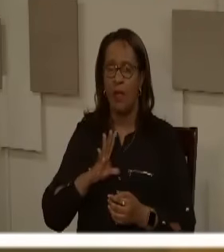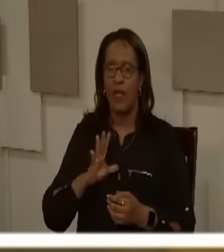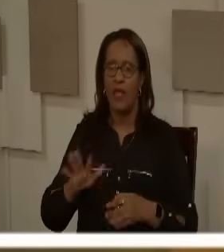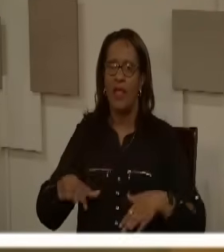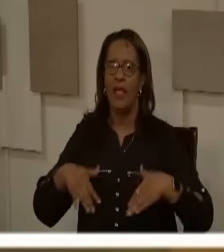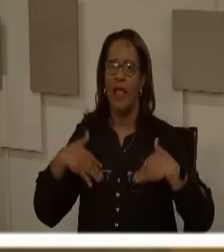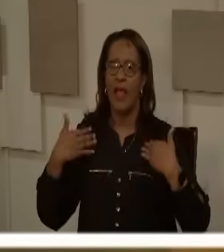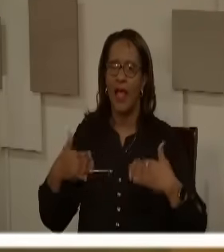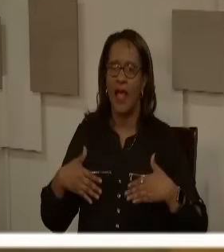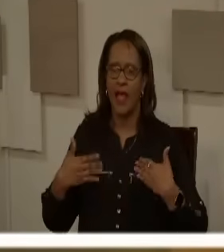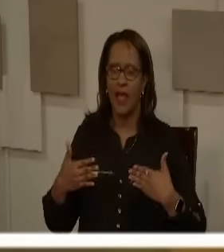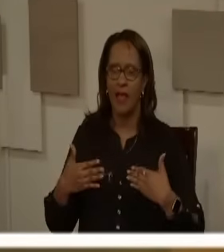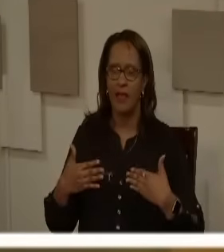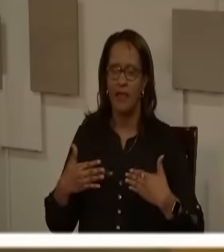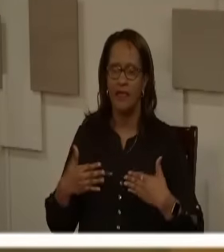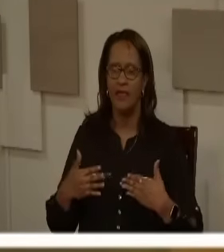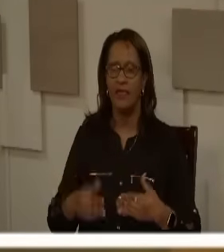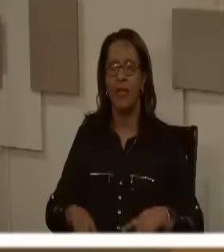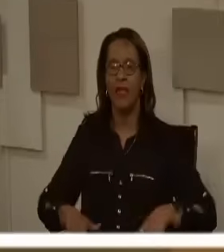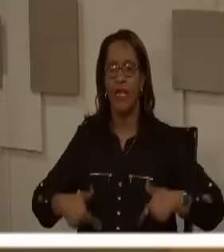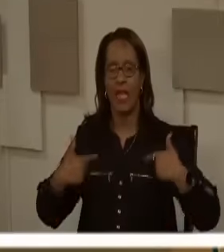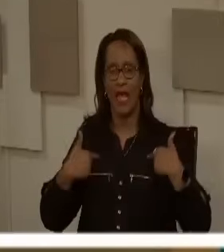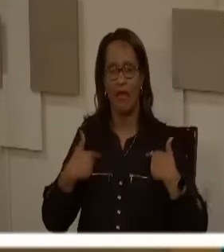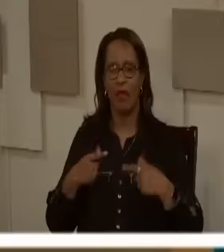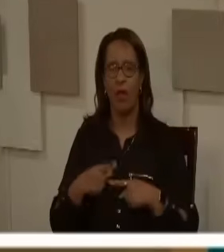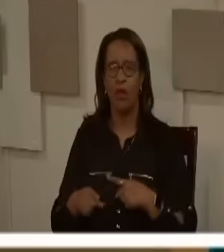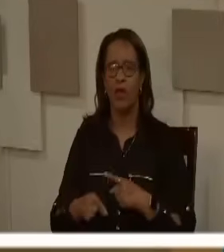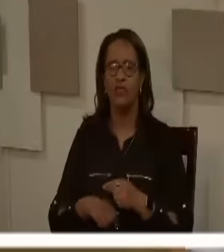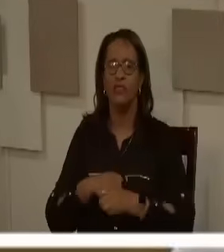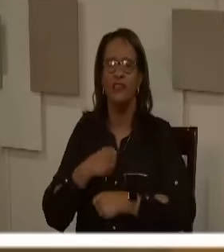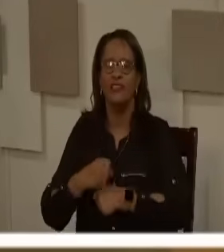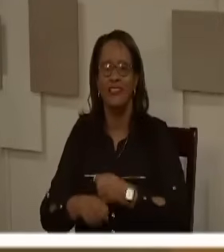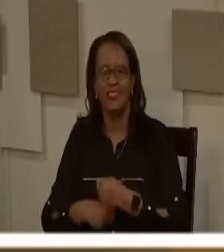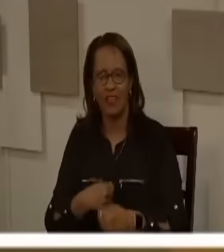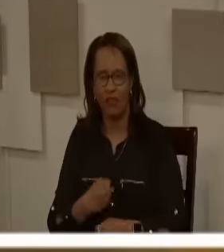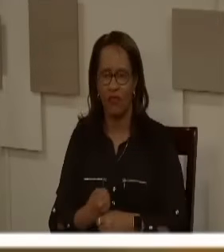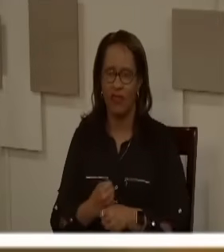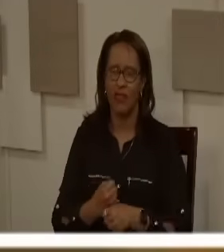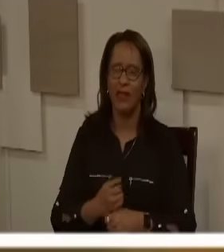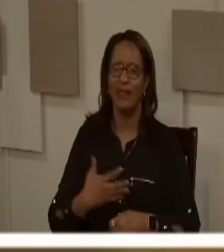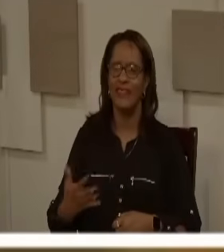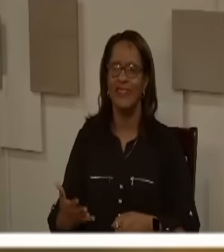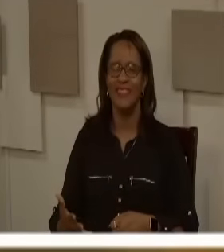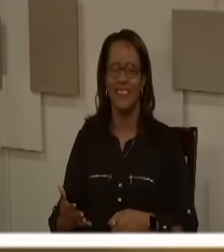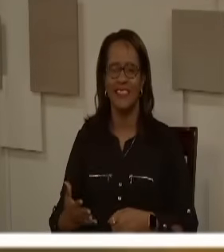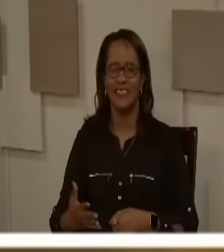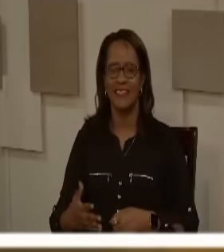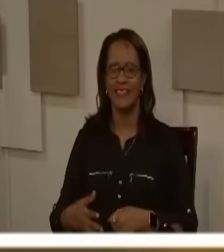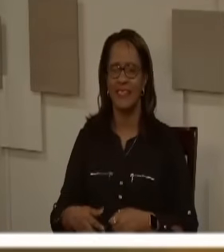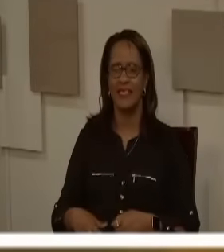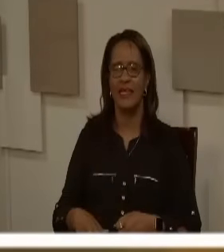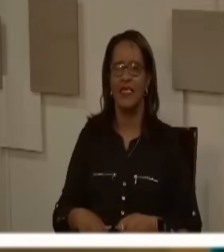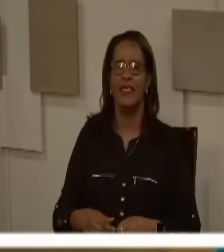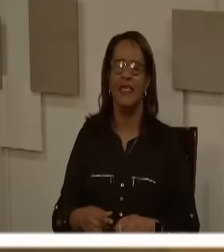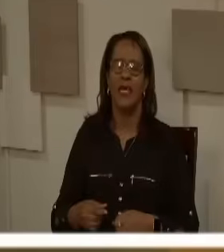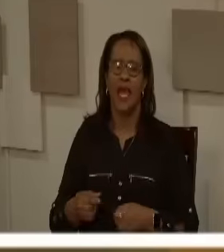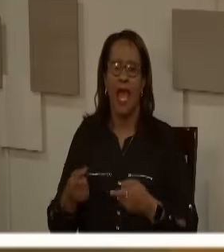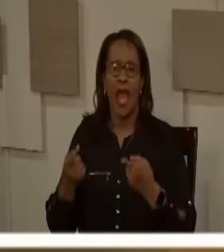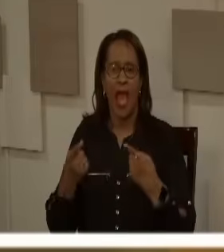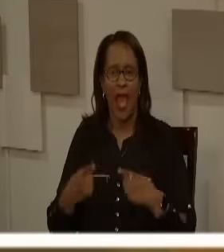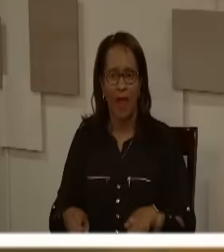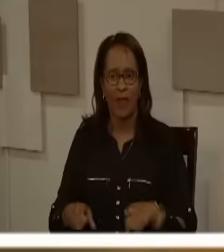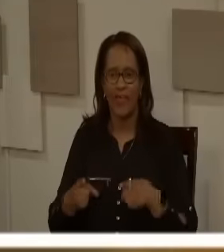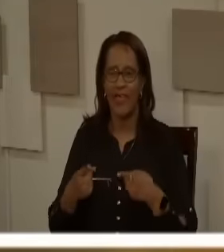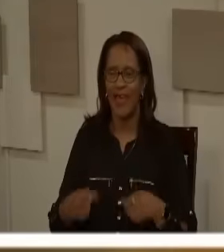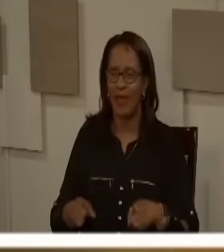have expected. And it was just happening, relentless. And I said, "Well, Jesus did say anyone who wants to be a follower